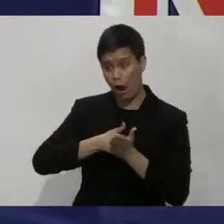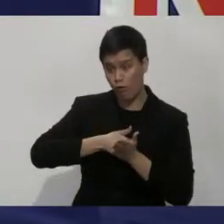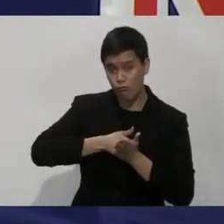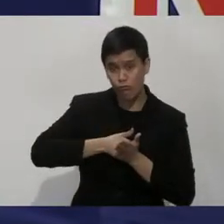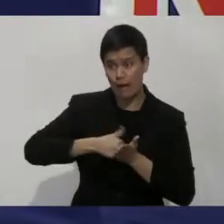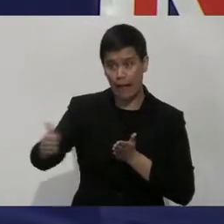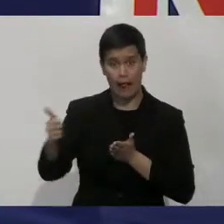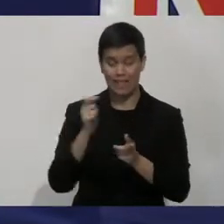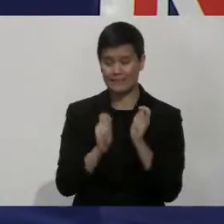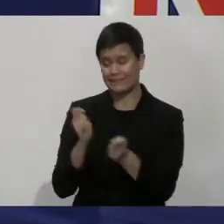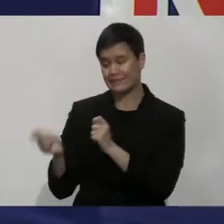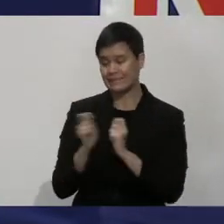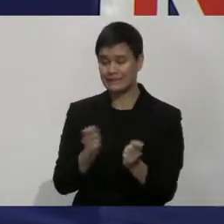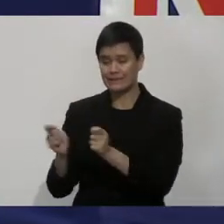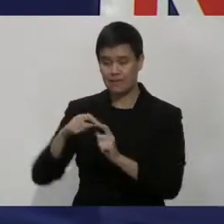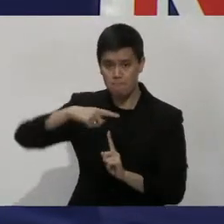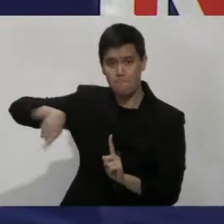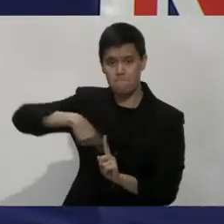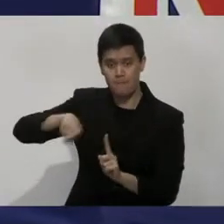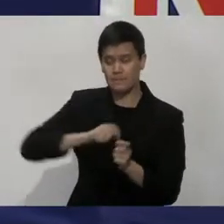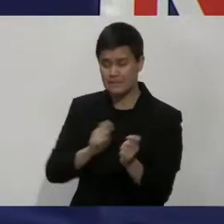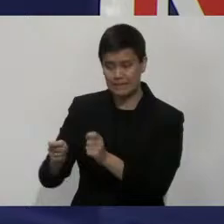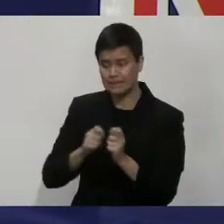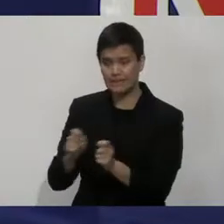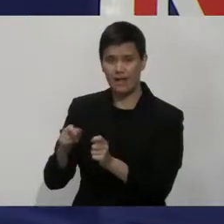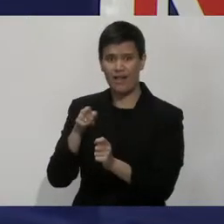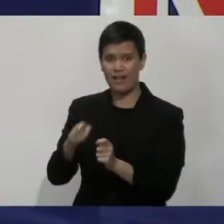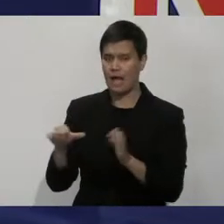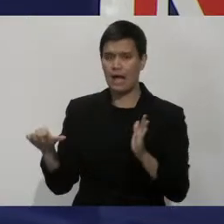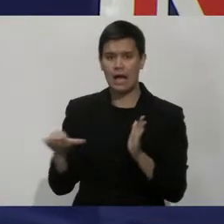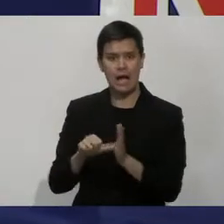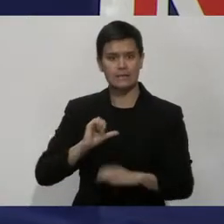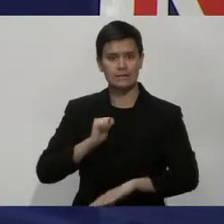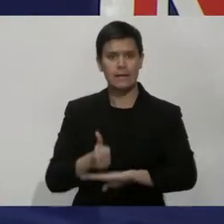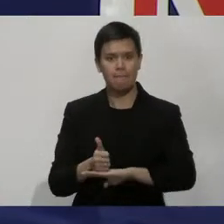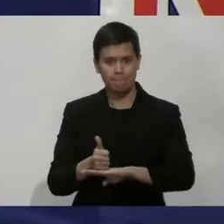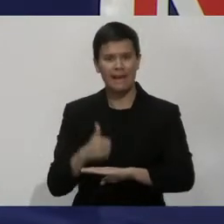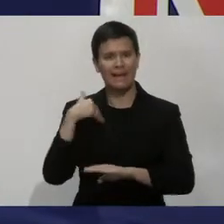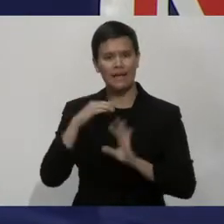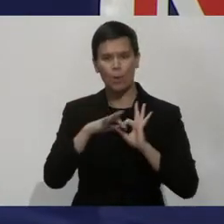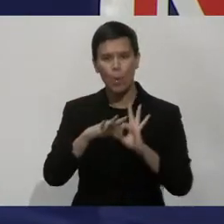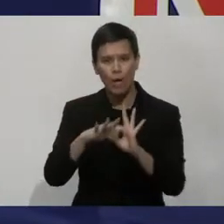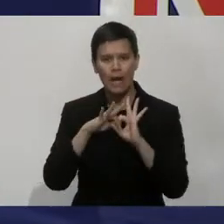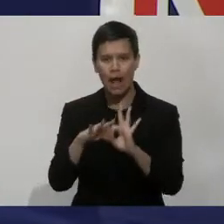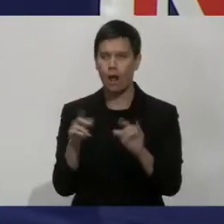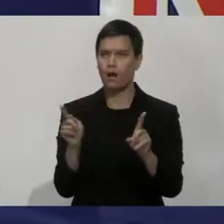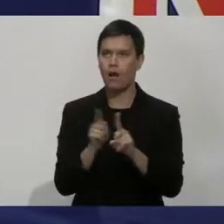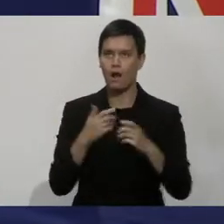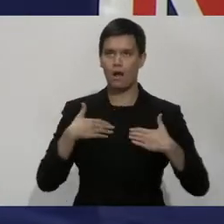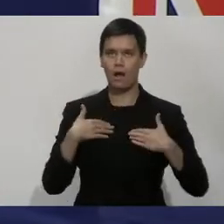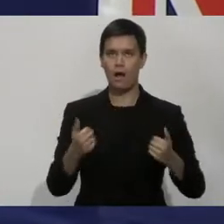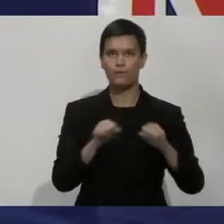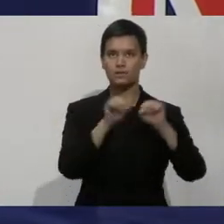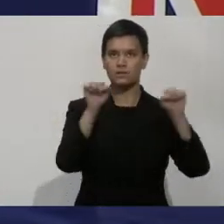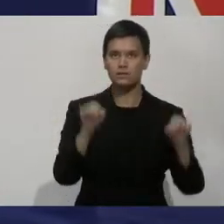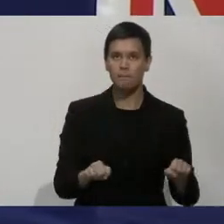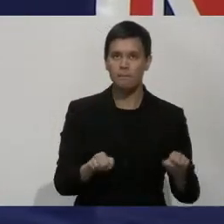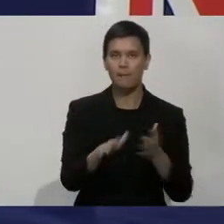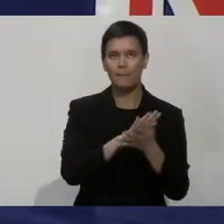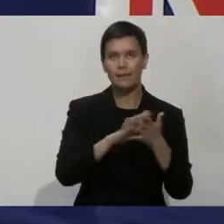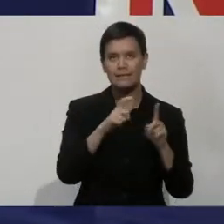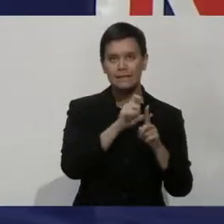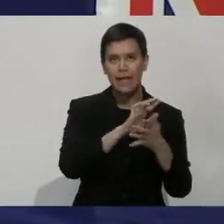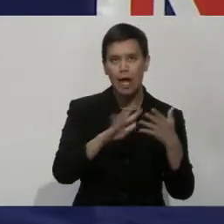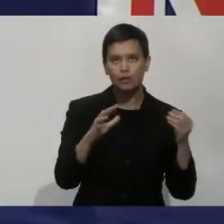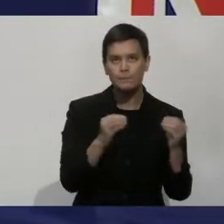of workforces in a large number of settings, and it required a degree of coordination between the health system, including the district health boards making